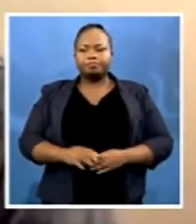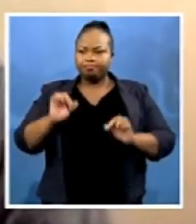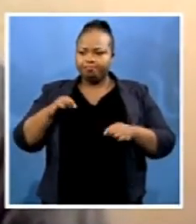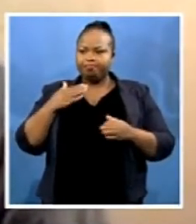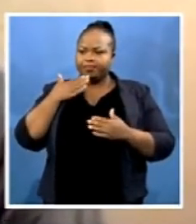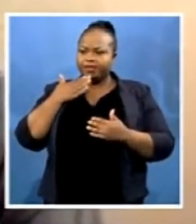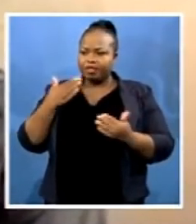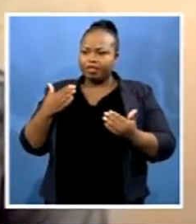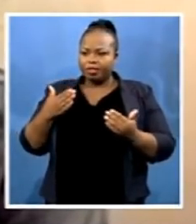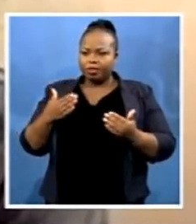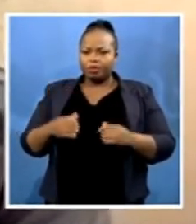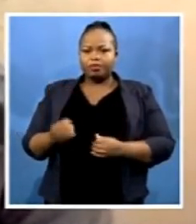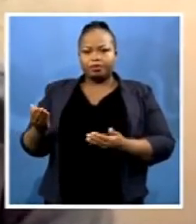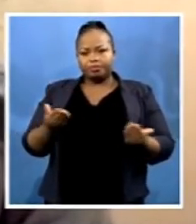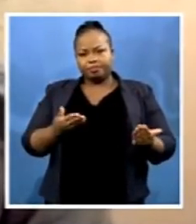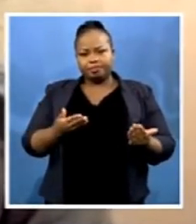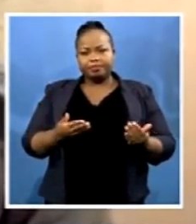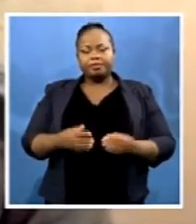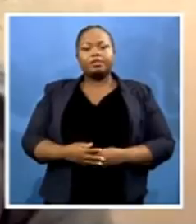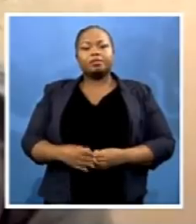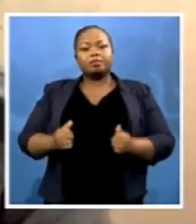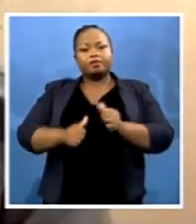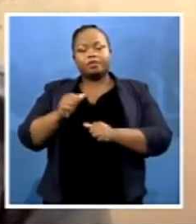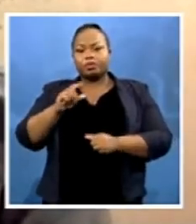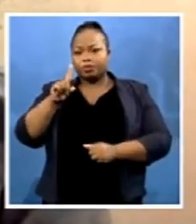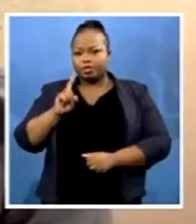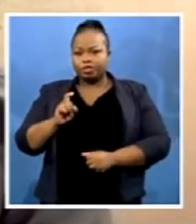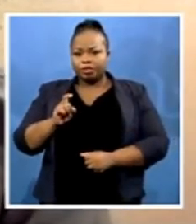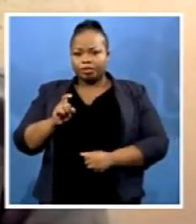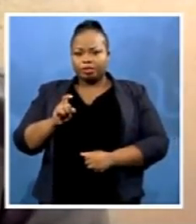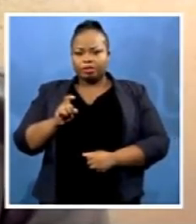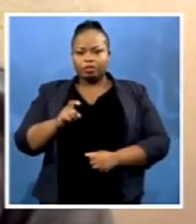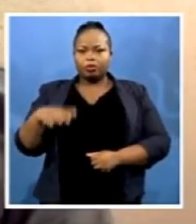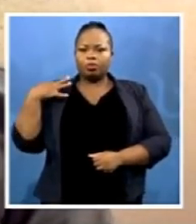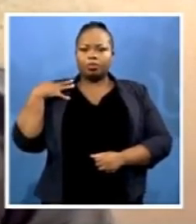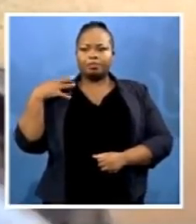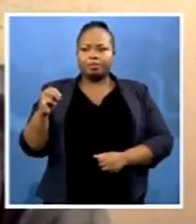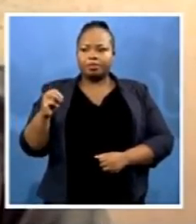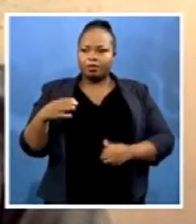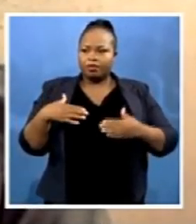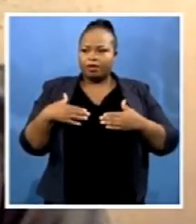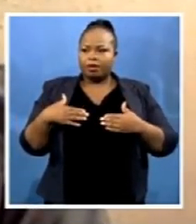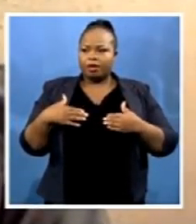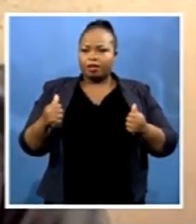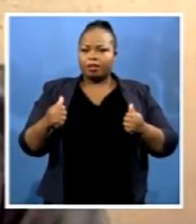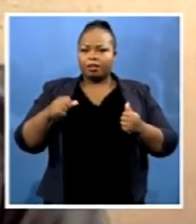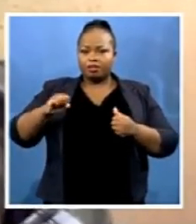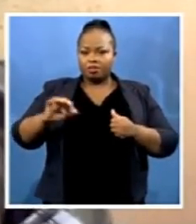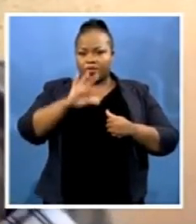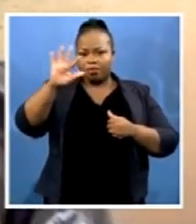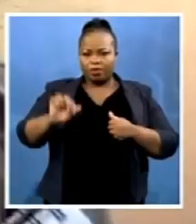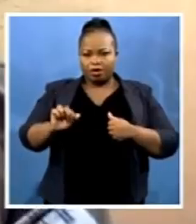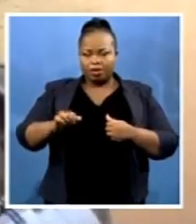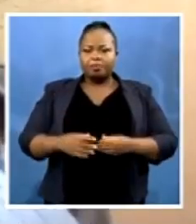my first question goes to the Minister of Health for South Africa. South Africa and Ghana,